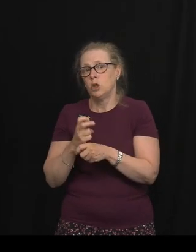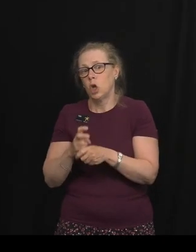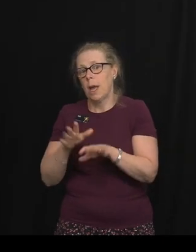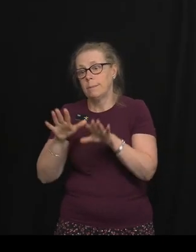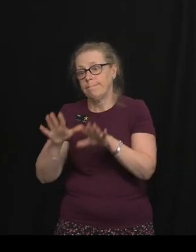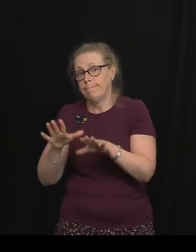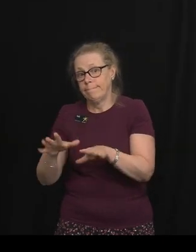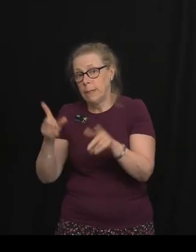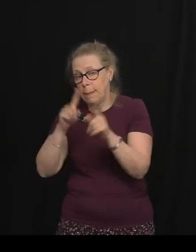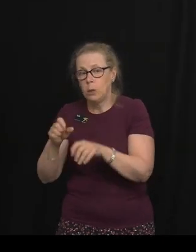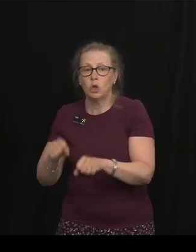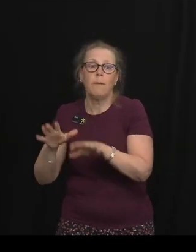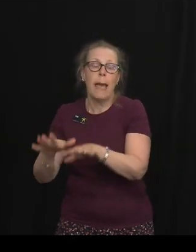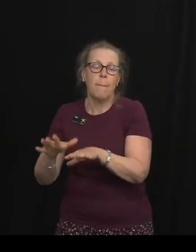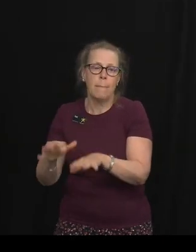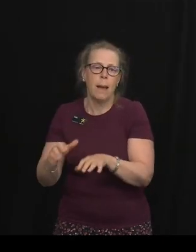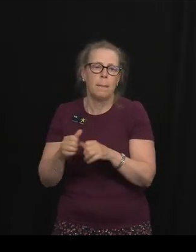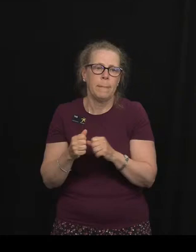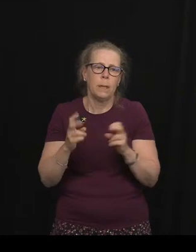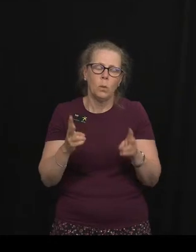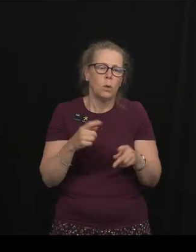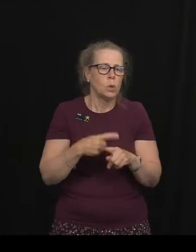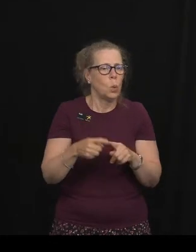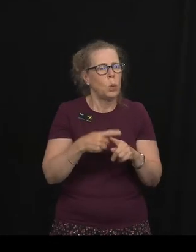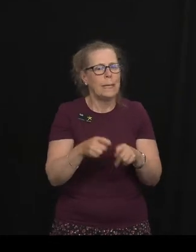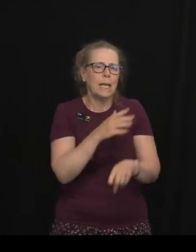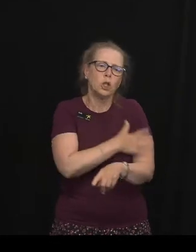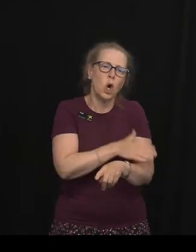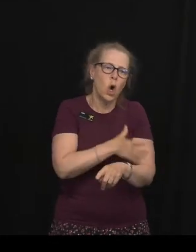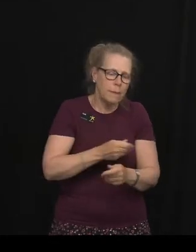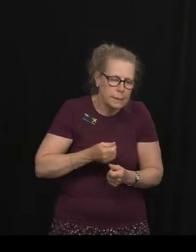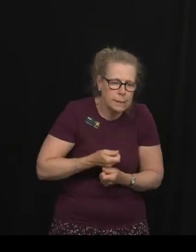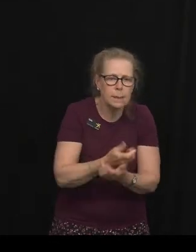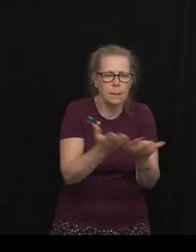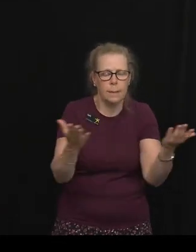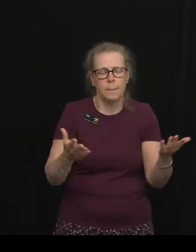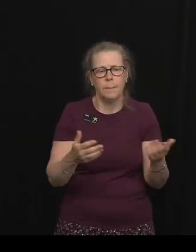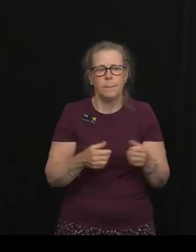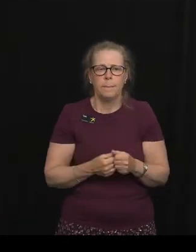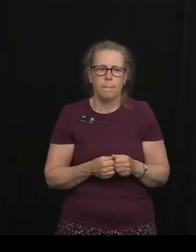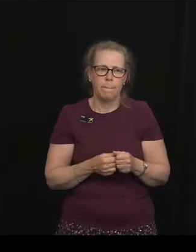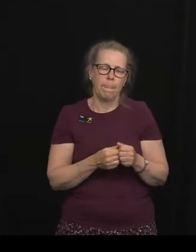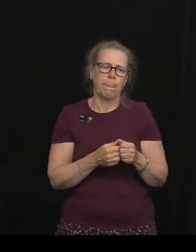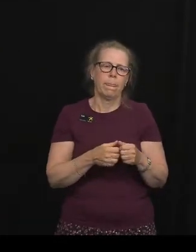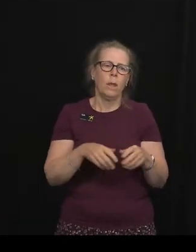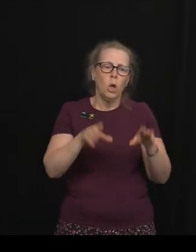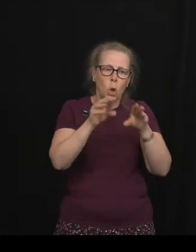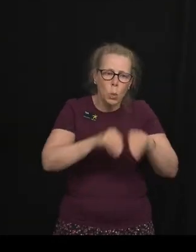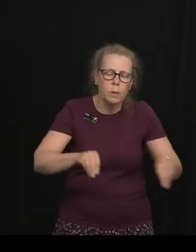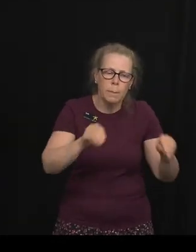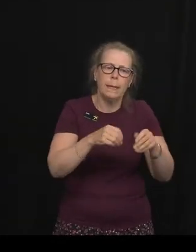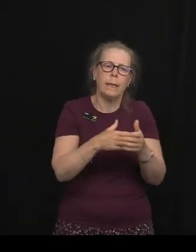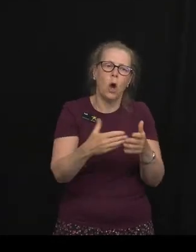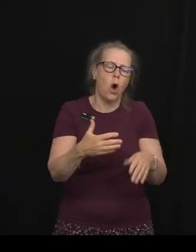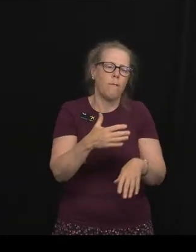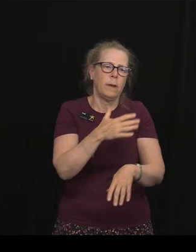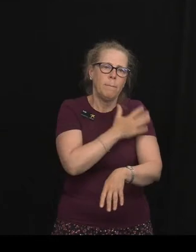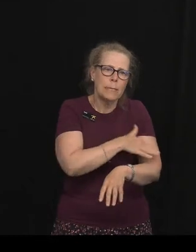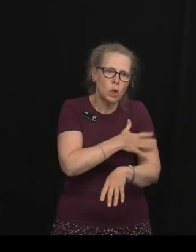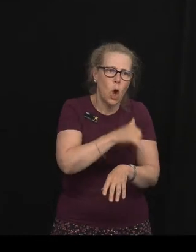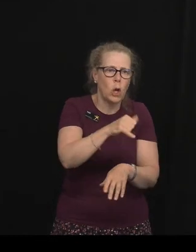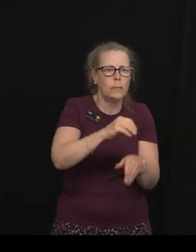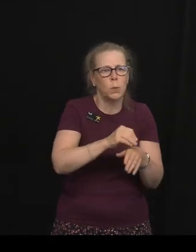and child health services in different ways, training of health workers in different ways, etc.,